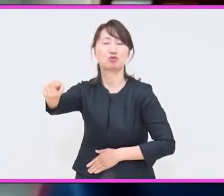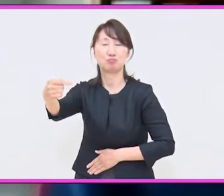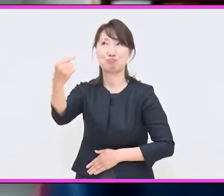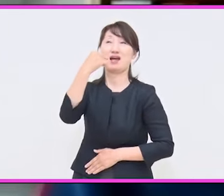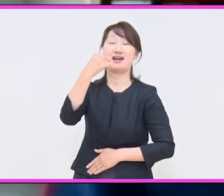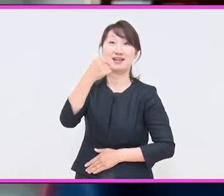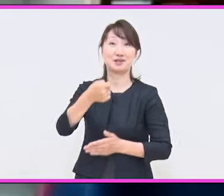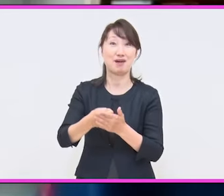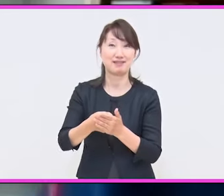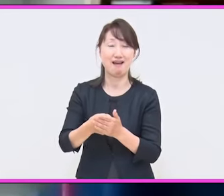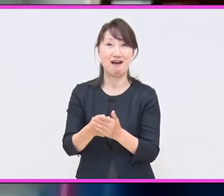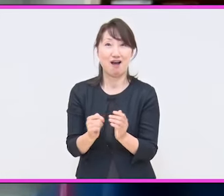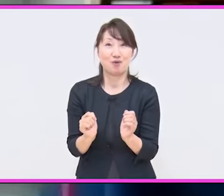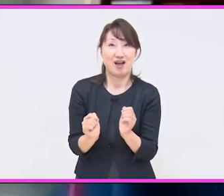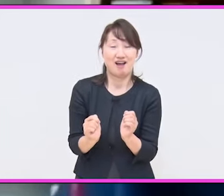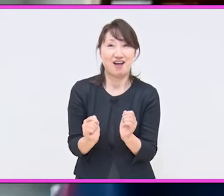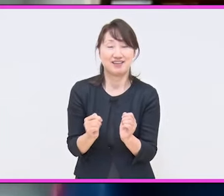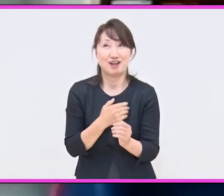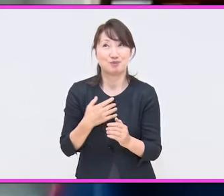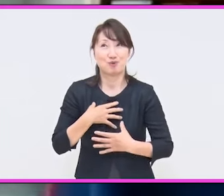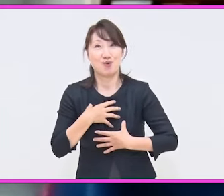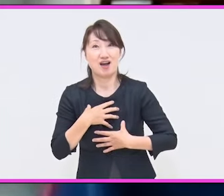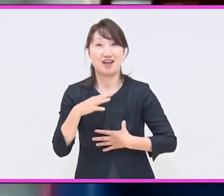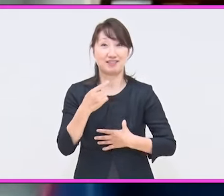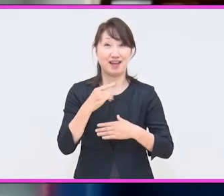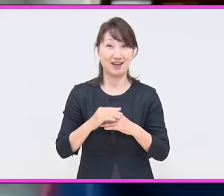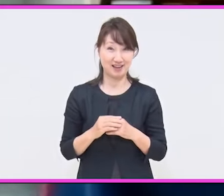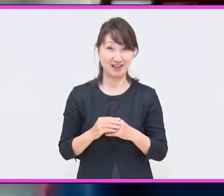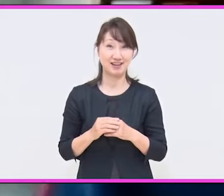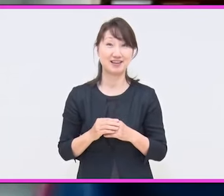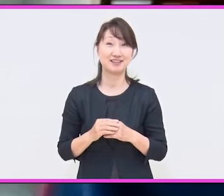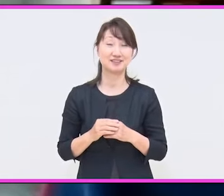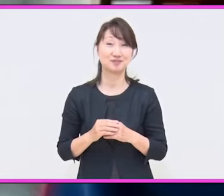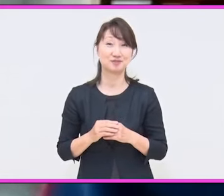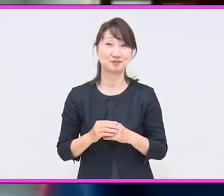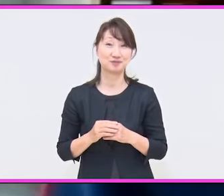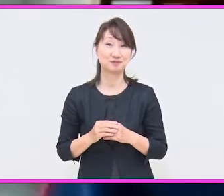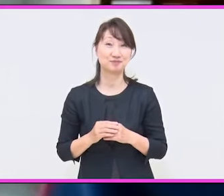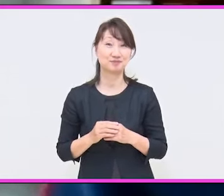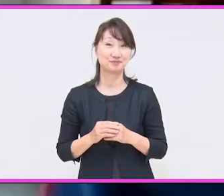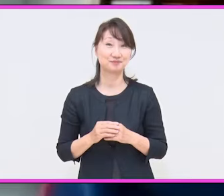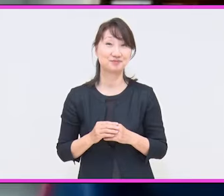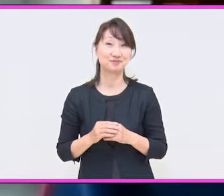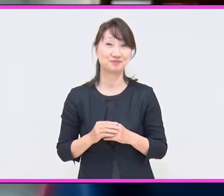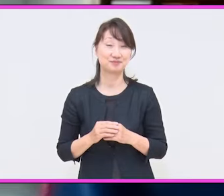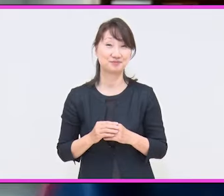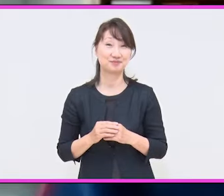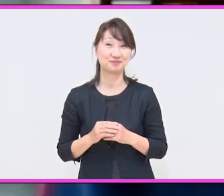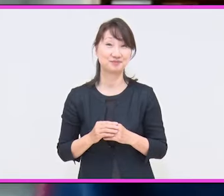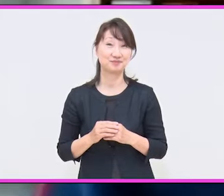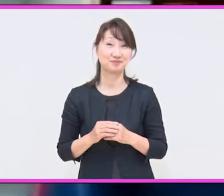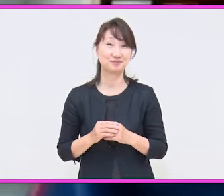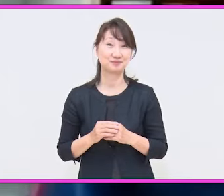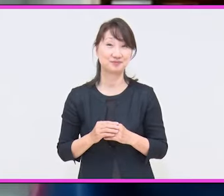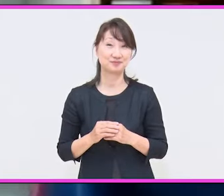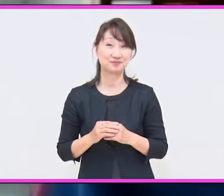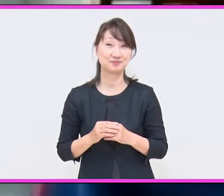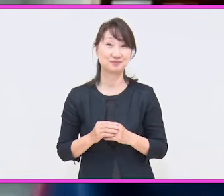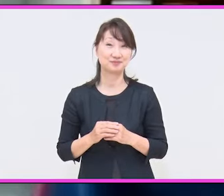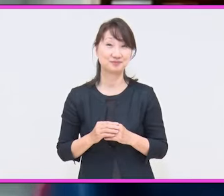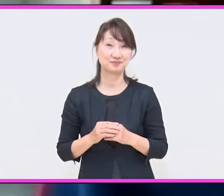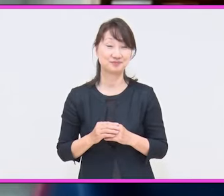that I was going to be flying to Tokyo, and I remember being